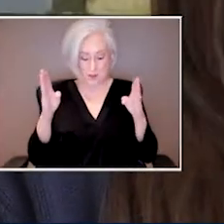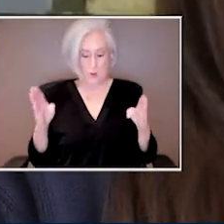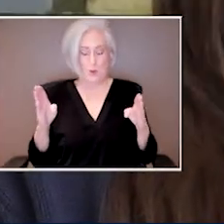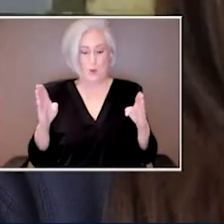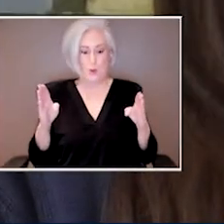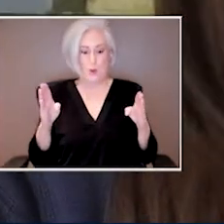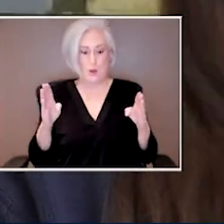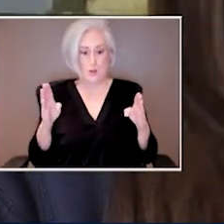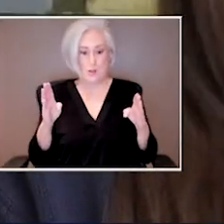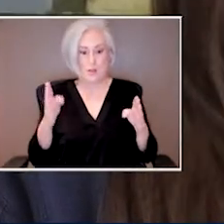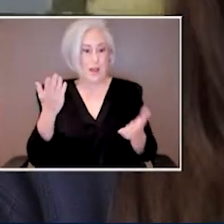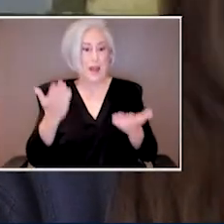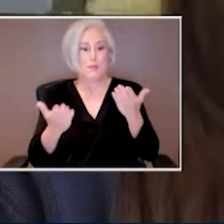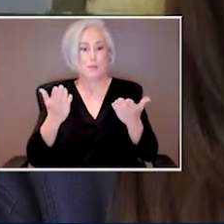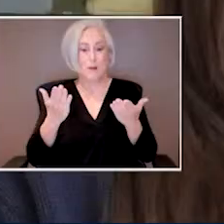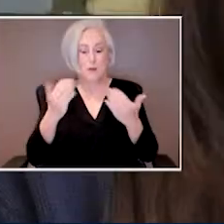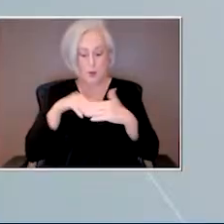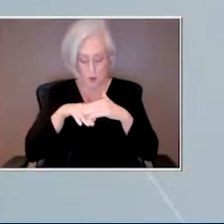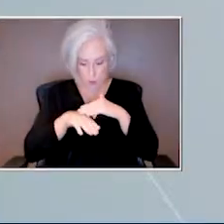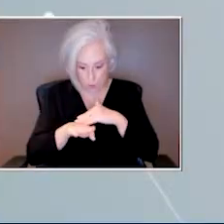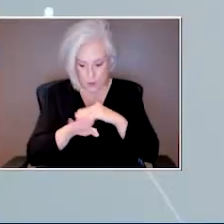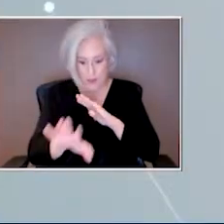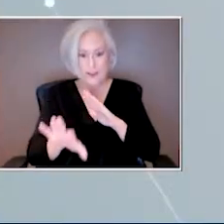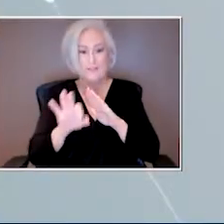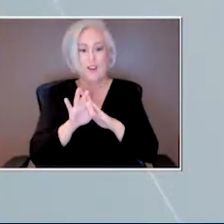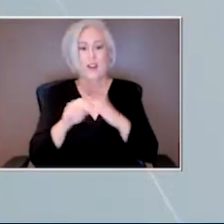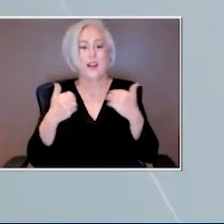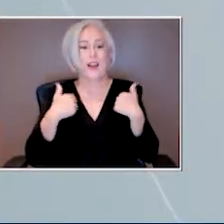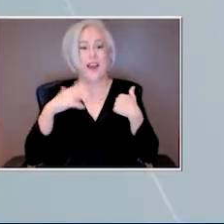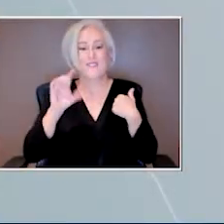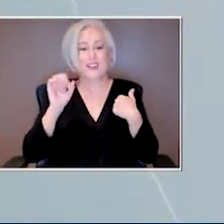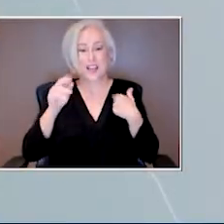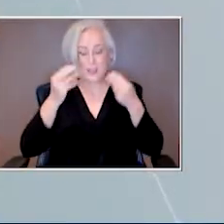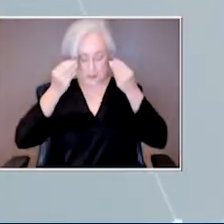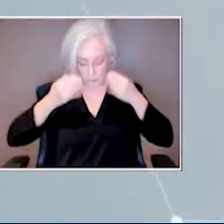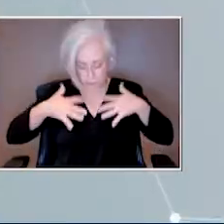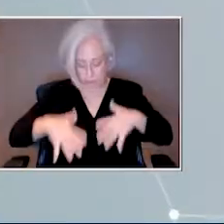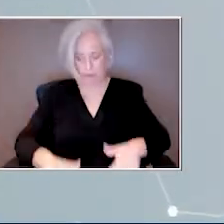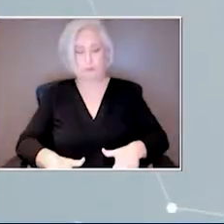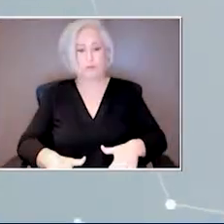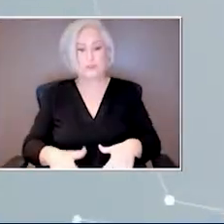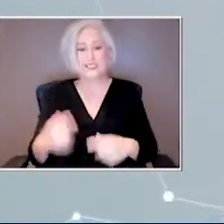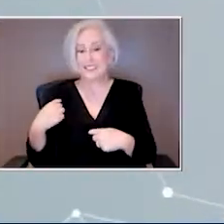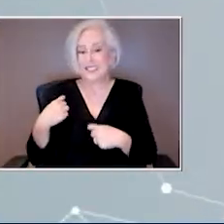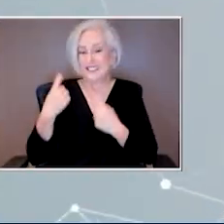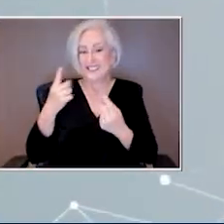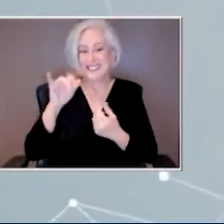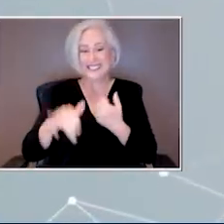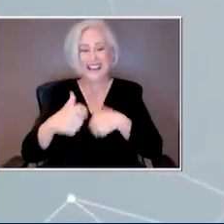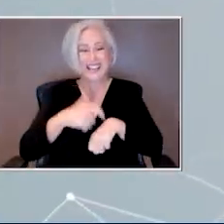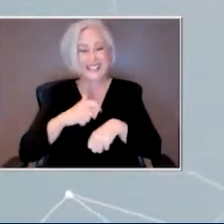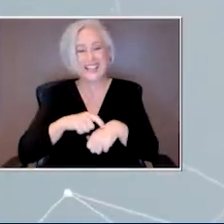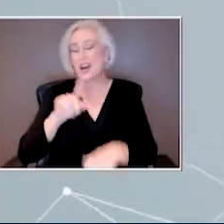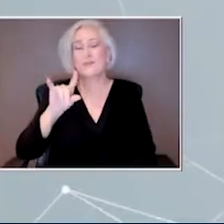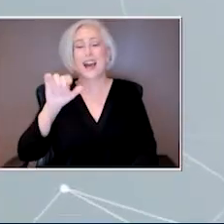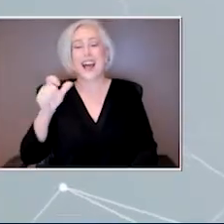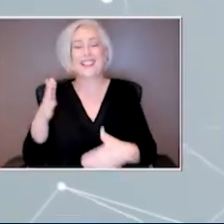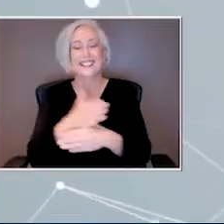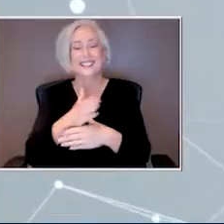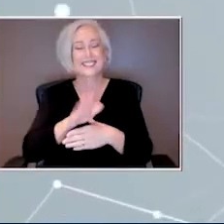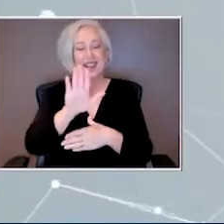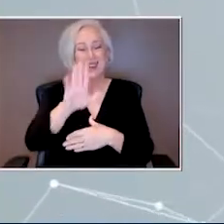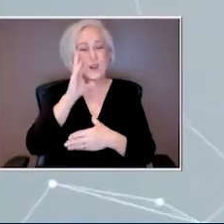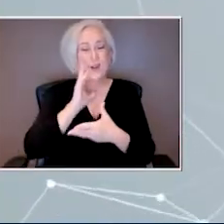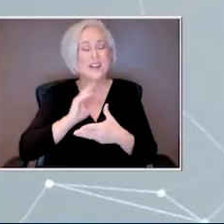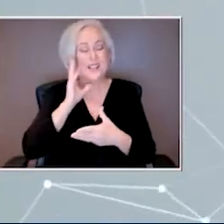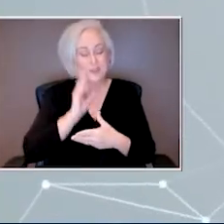some other symptom and found out I had cancer all over my body. Since then, Alex has shared her experience publicly on social media, and